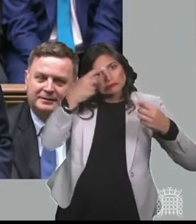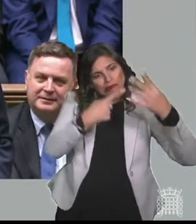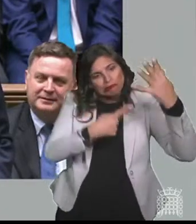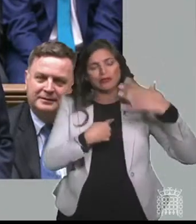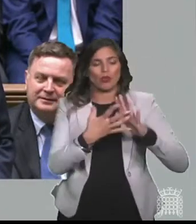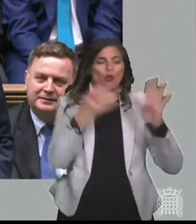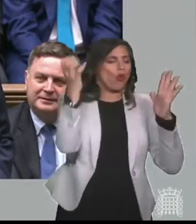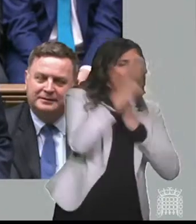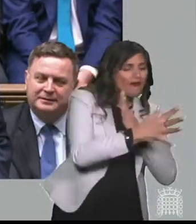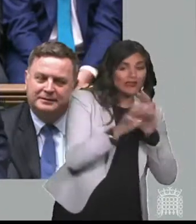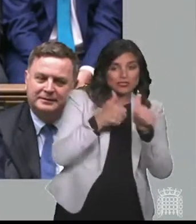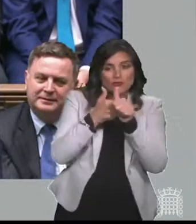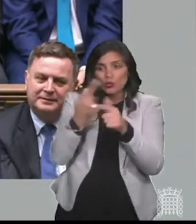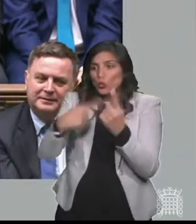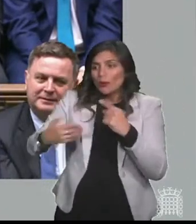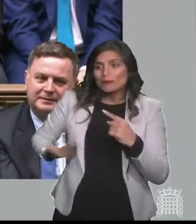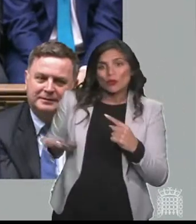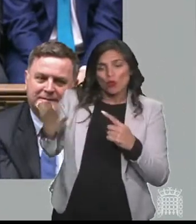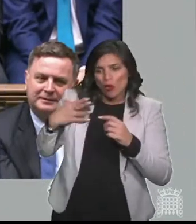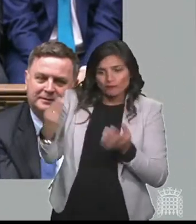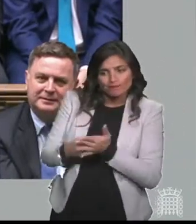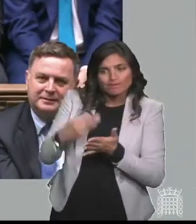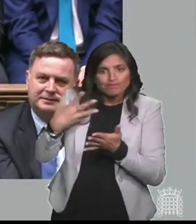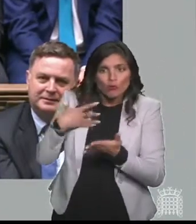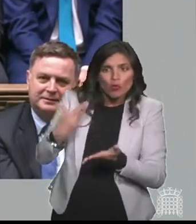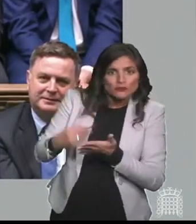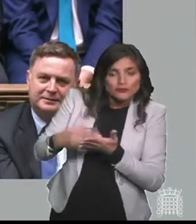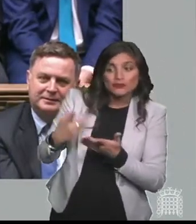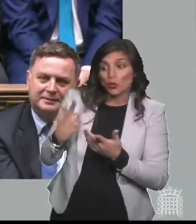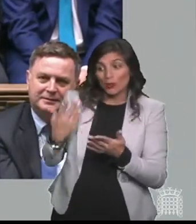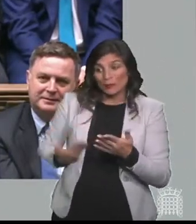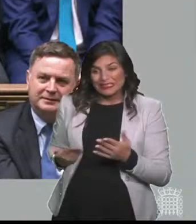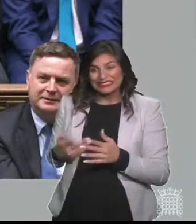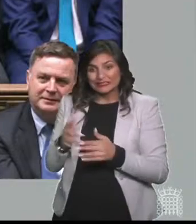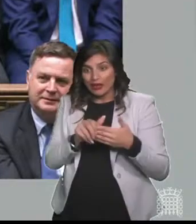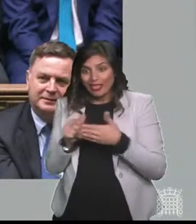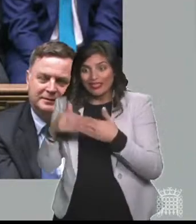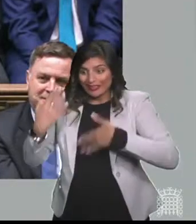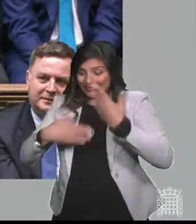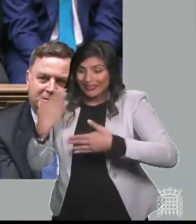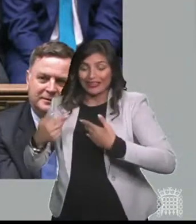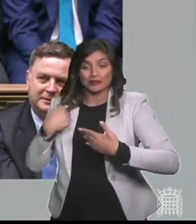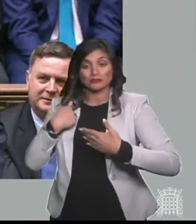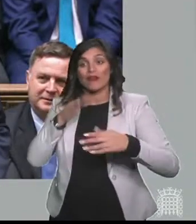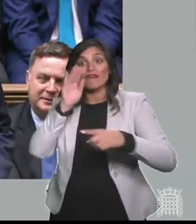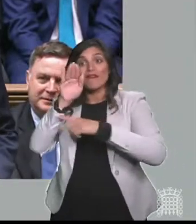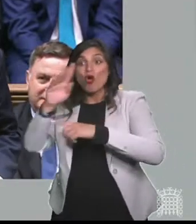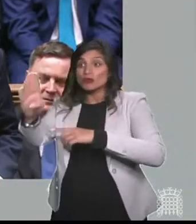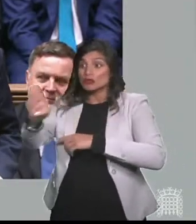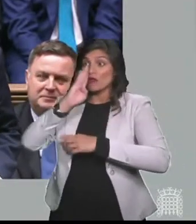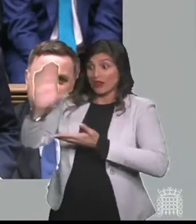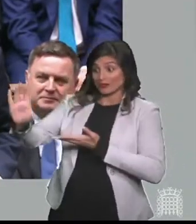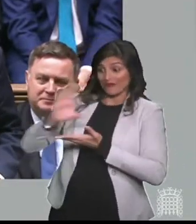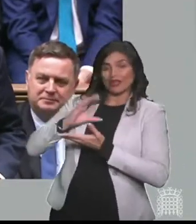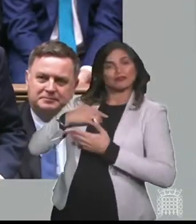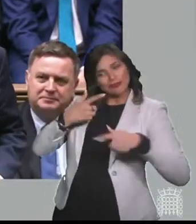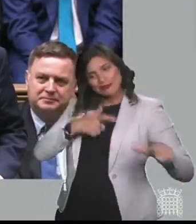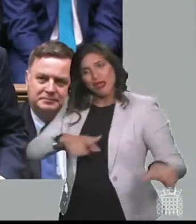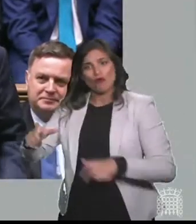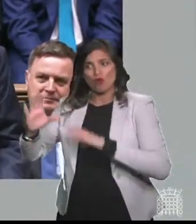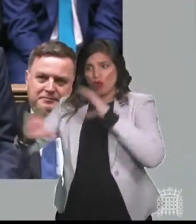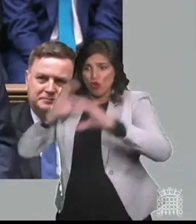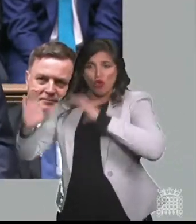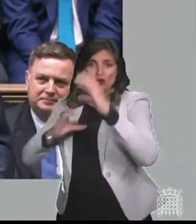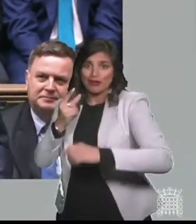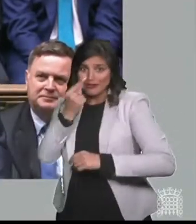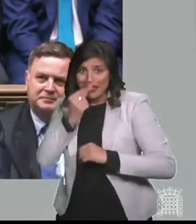entrepreneurs raising capital, they get behind our fastest growing industries, they unlock foreign direct investment, they boost productivity, they reform